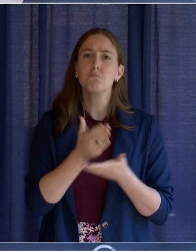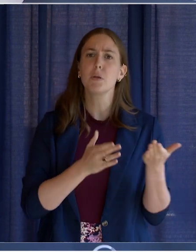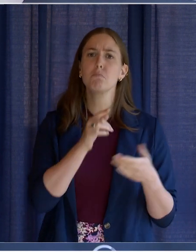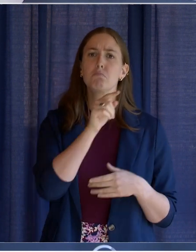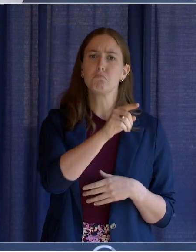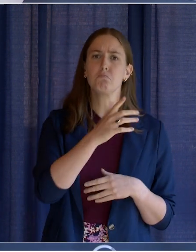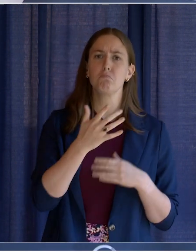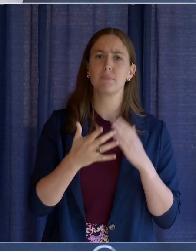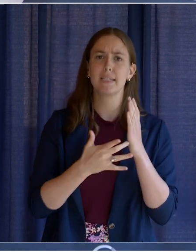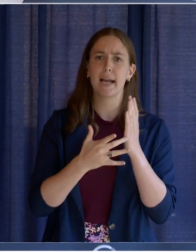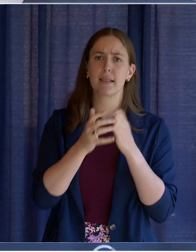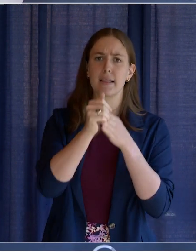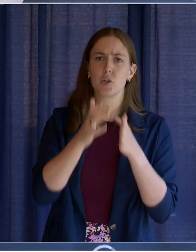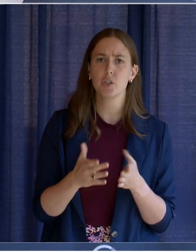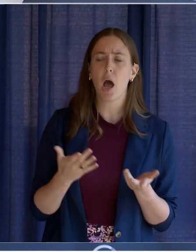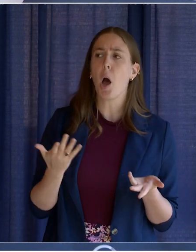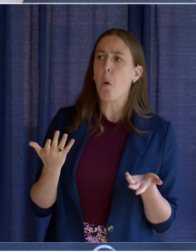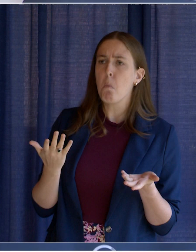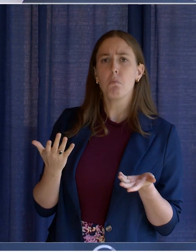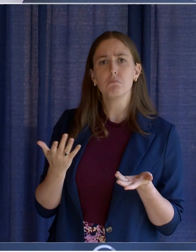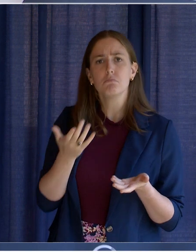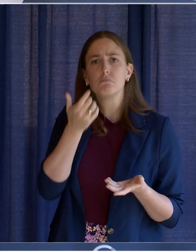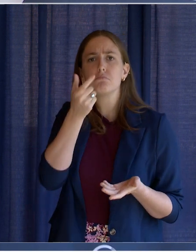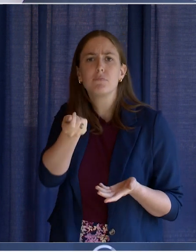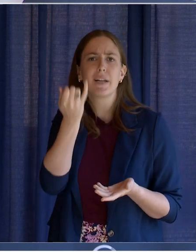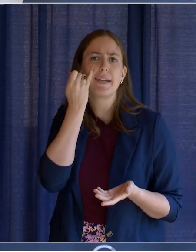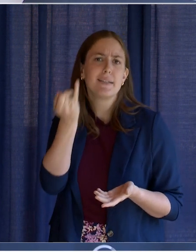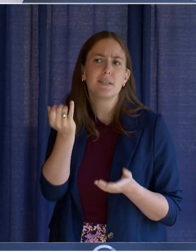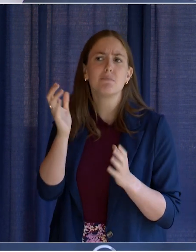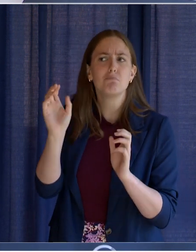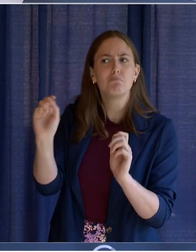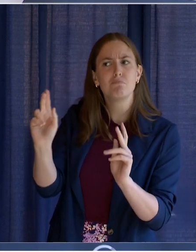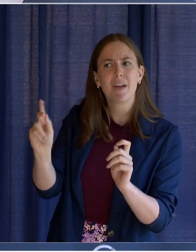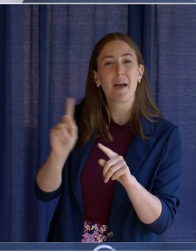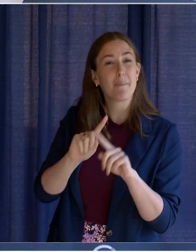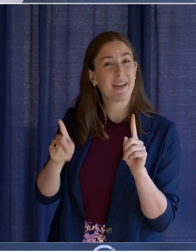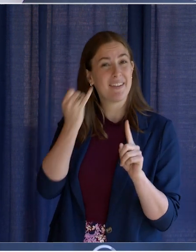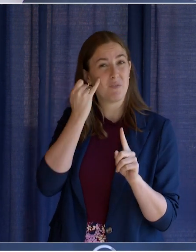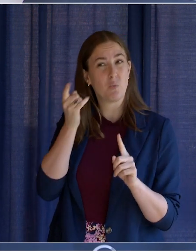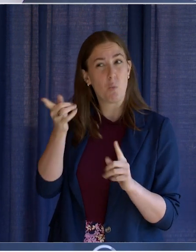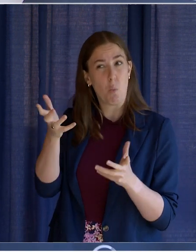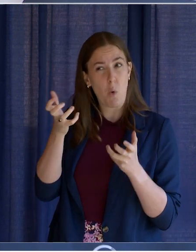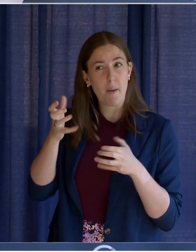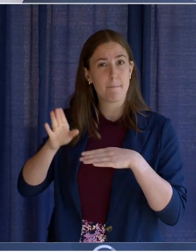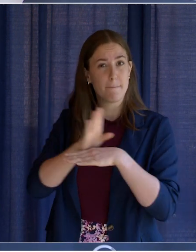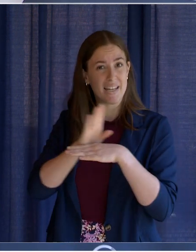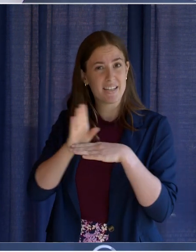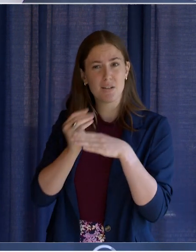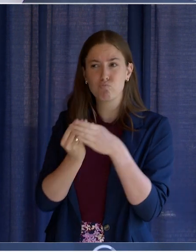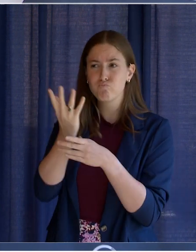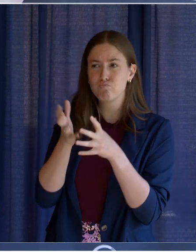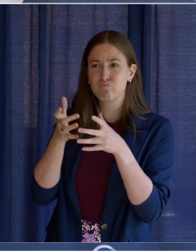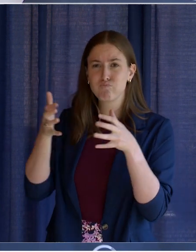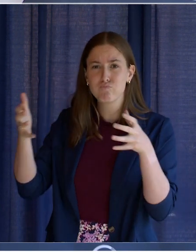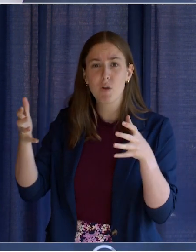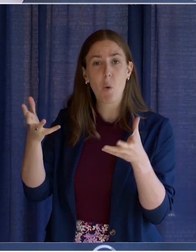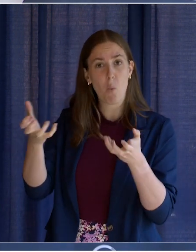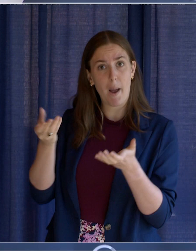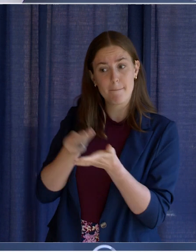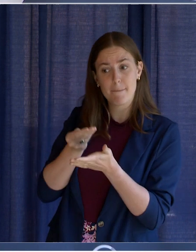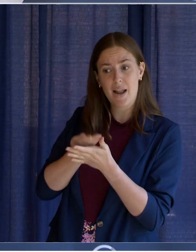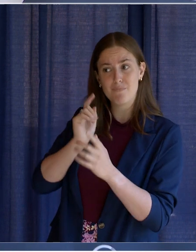interesting tech. You got some, interesting customers. But if you want to scale and if you want our money, you're going to come out to Palo